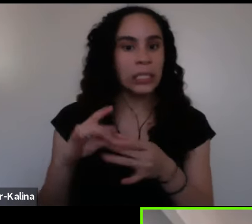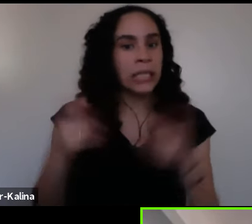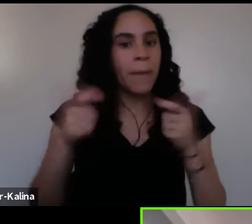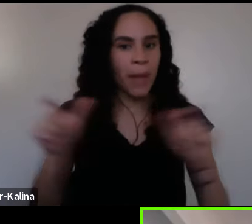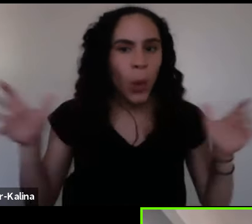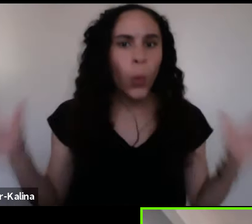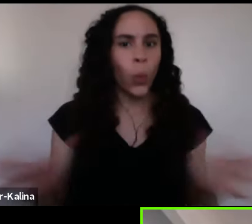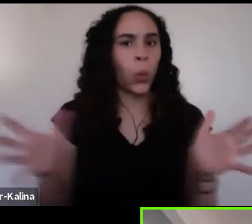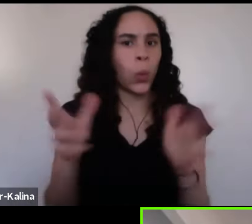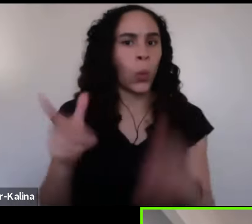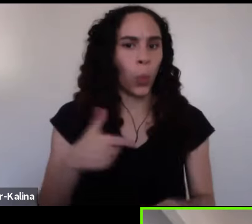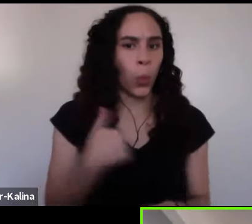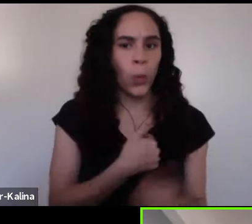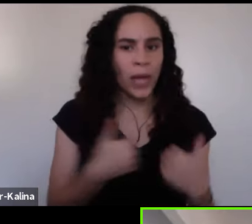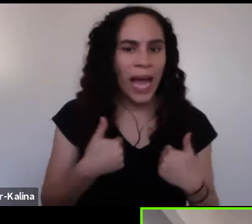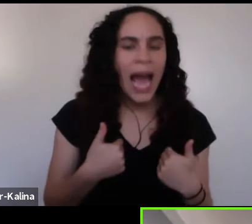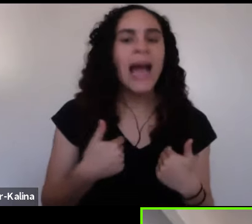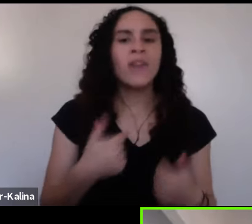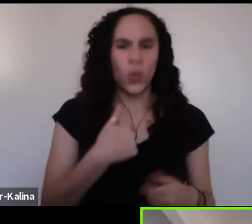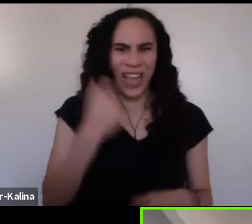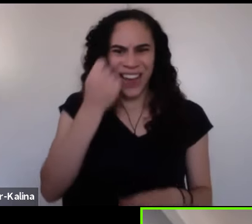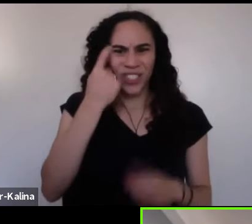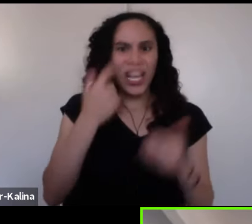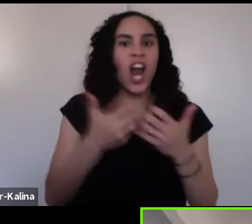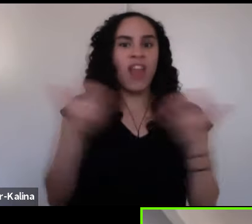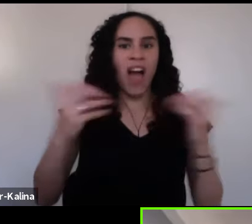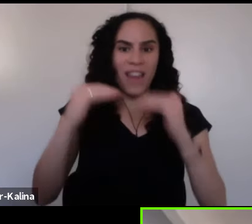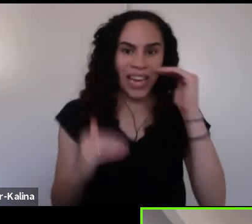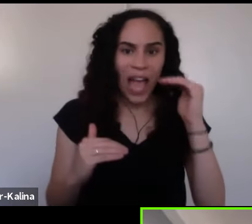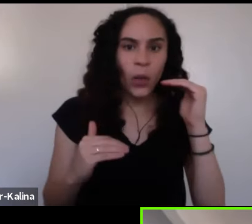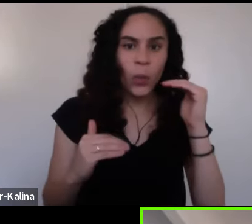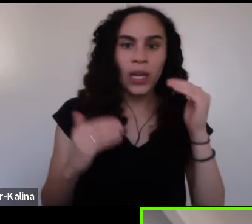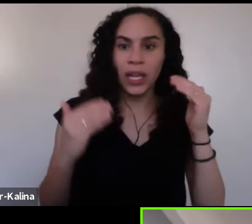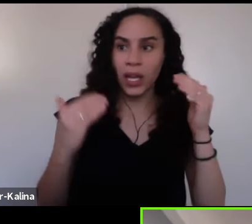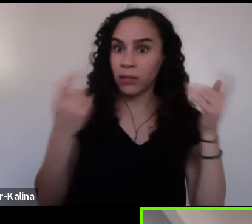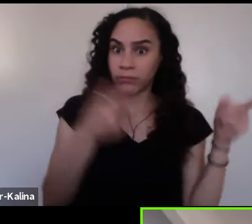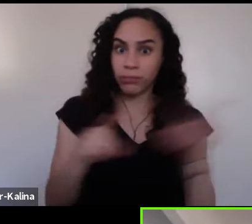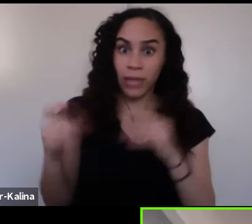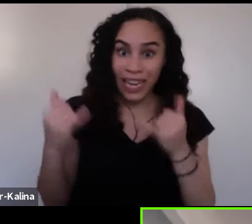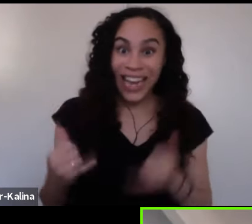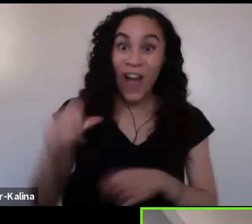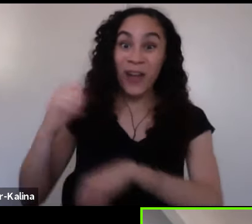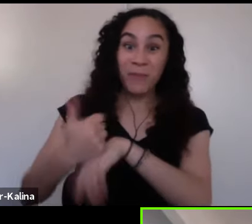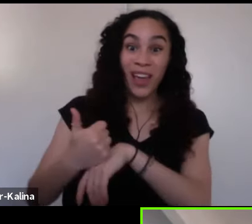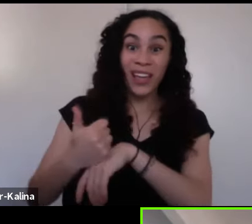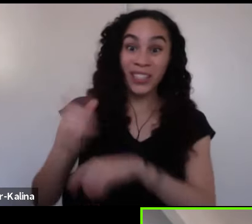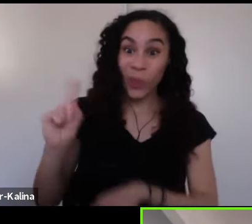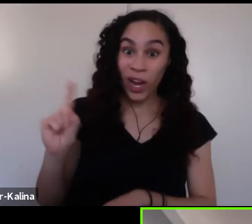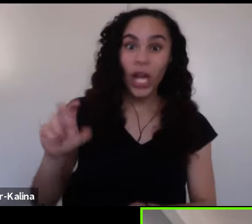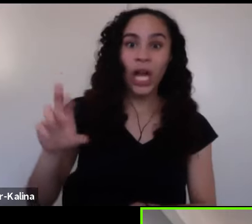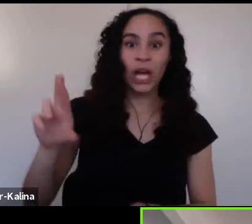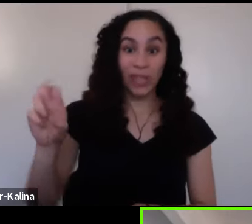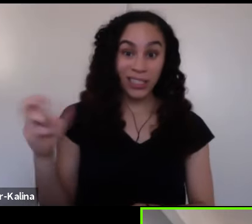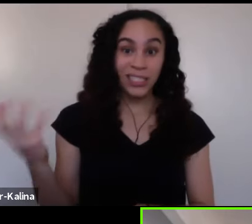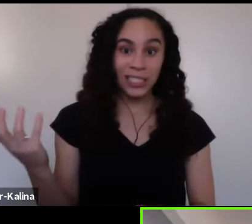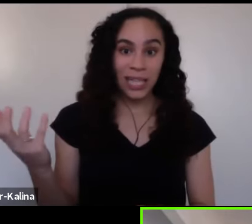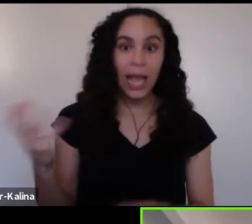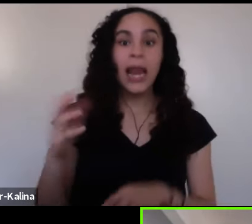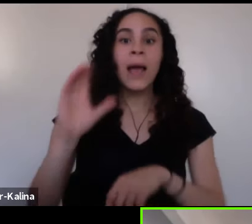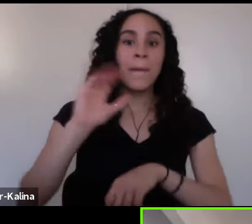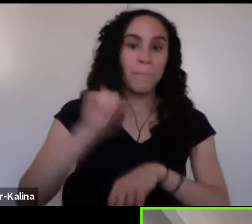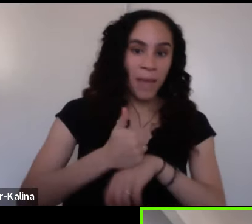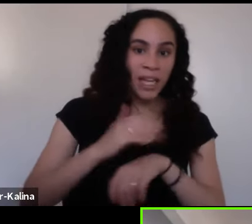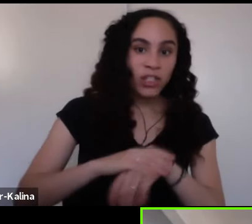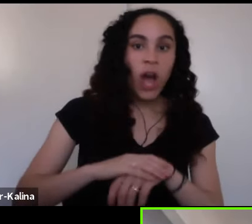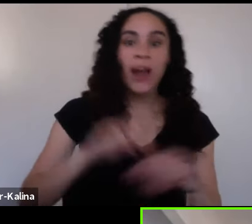we understand that a lot of the inequity that exists today is based on real estate and based on the ability to own real